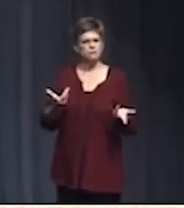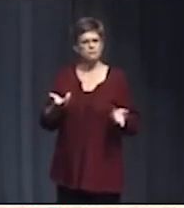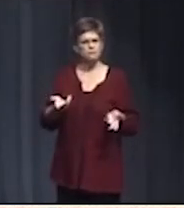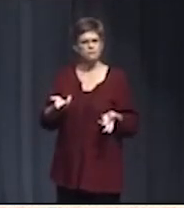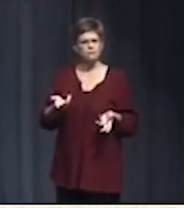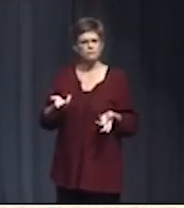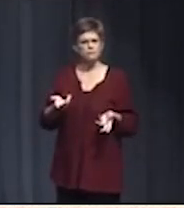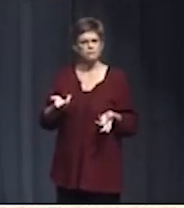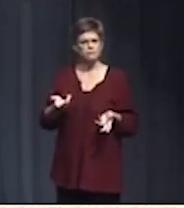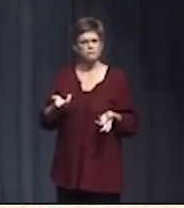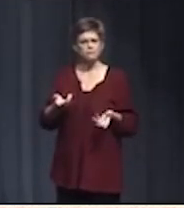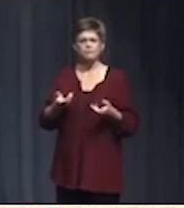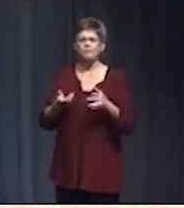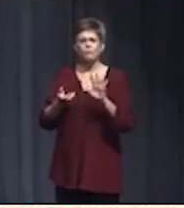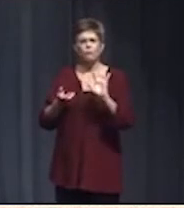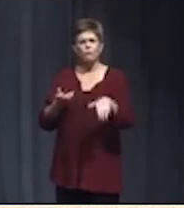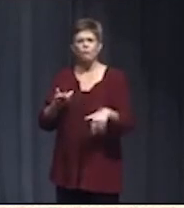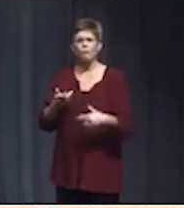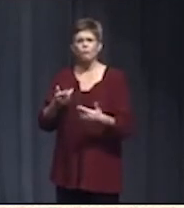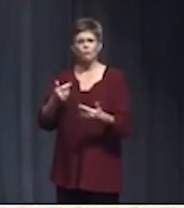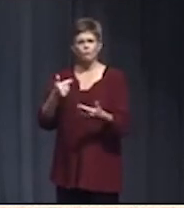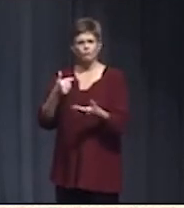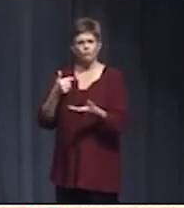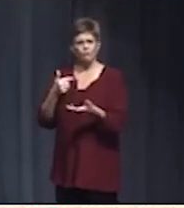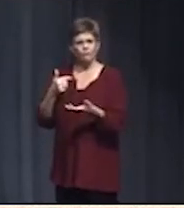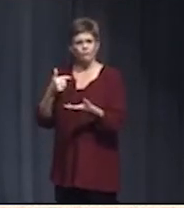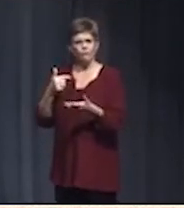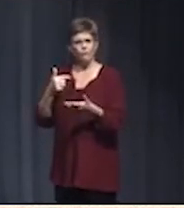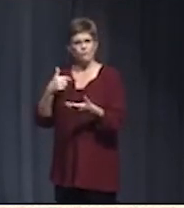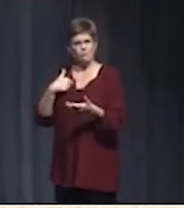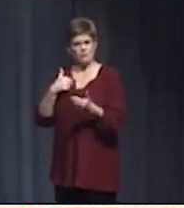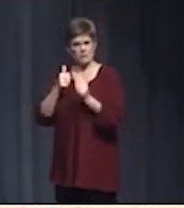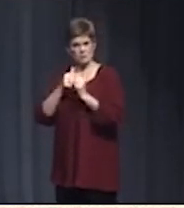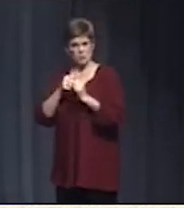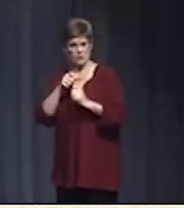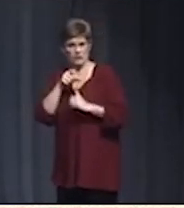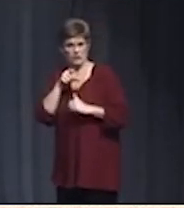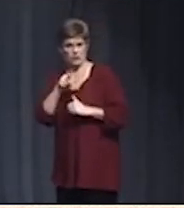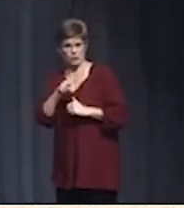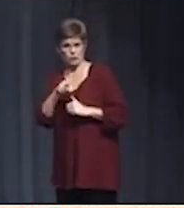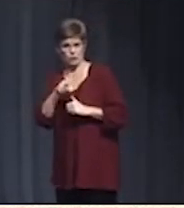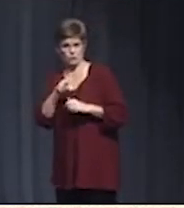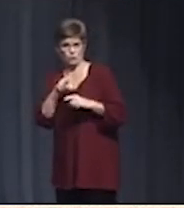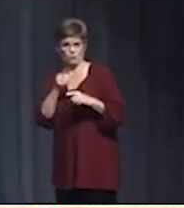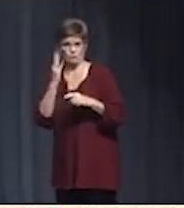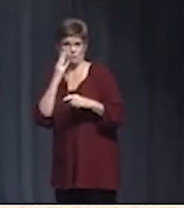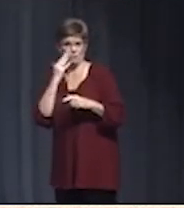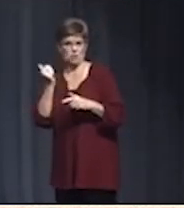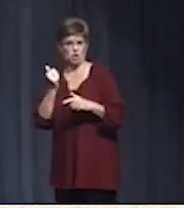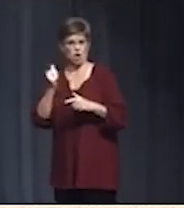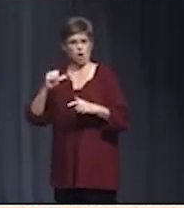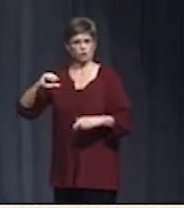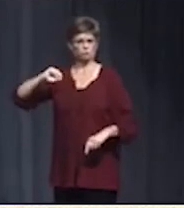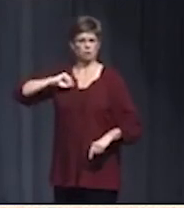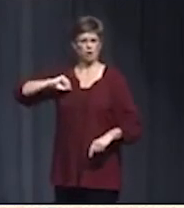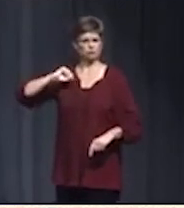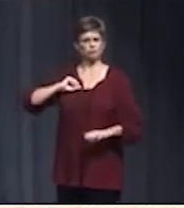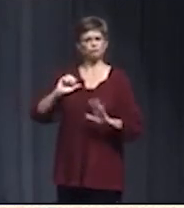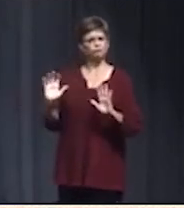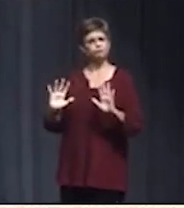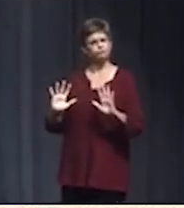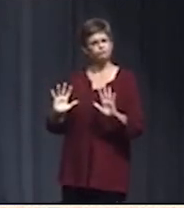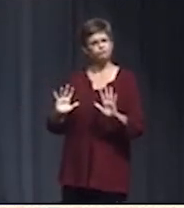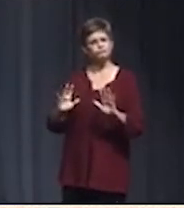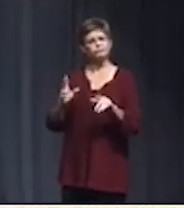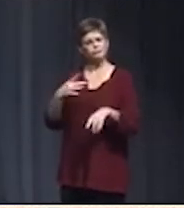you didn't marry him or you're not with him because necessarily of the macho, but because